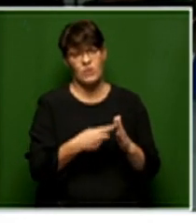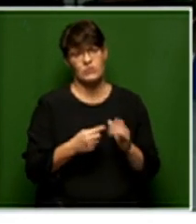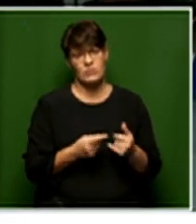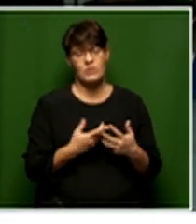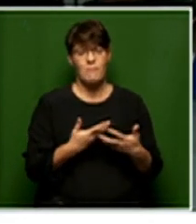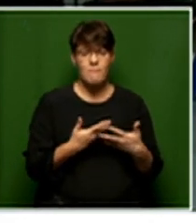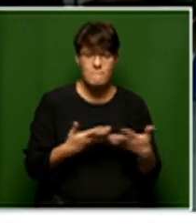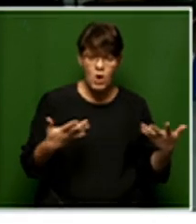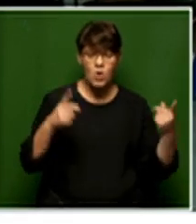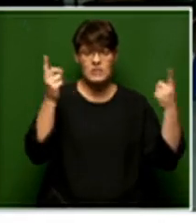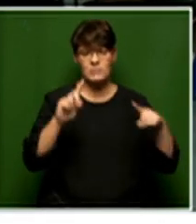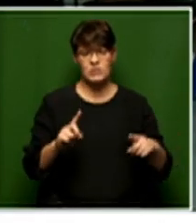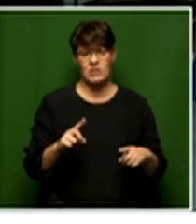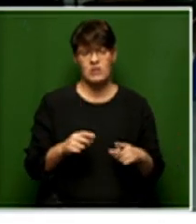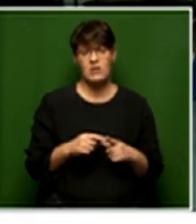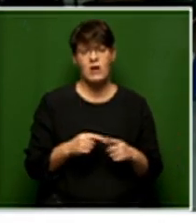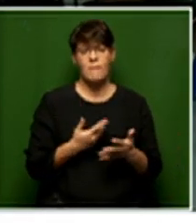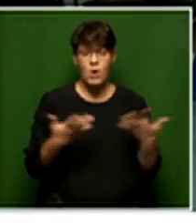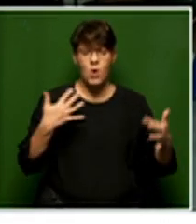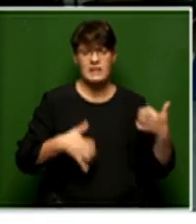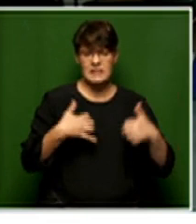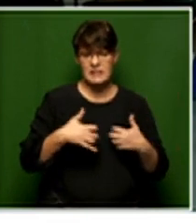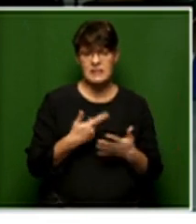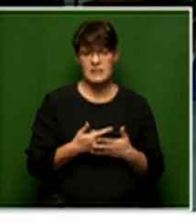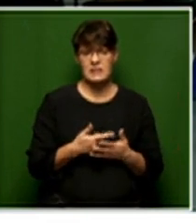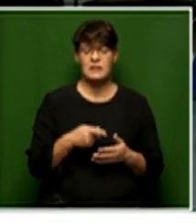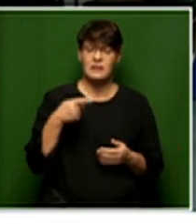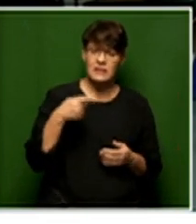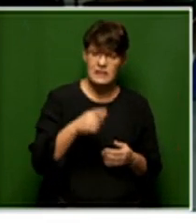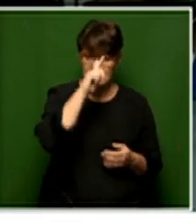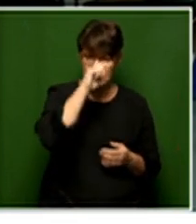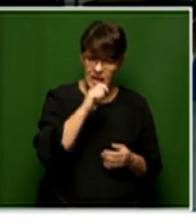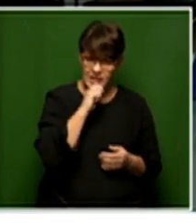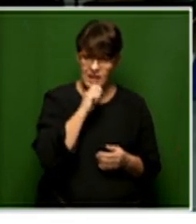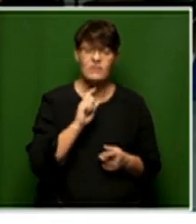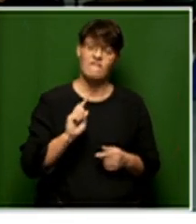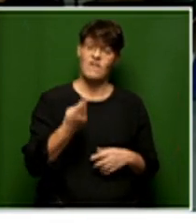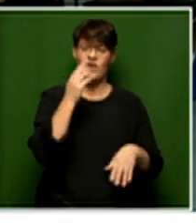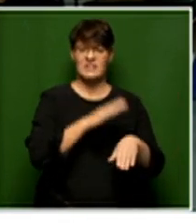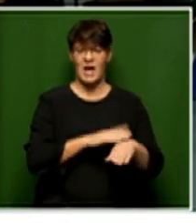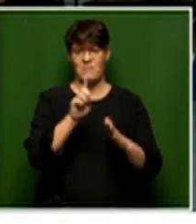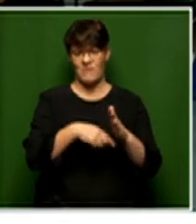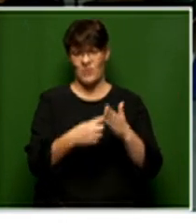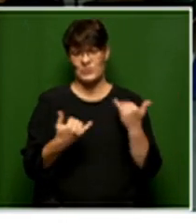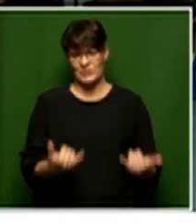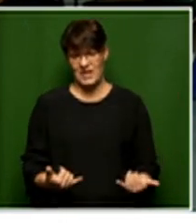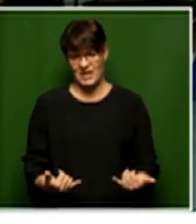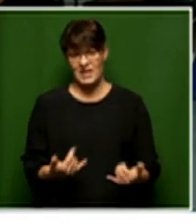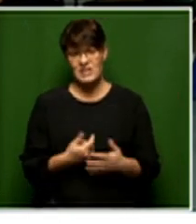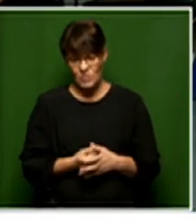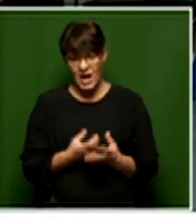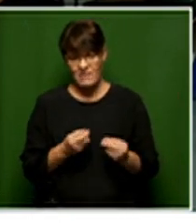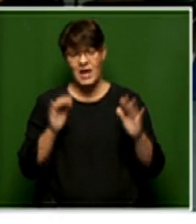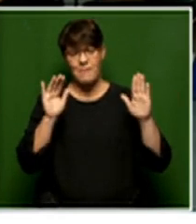today even more special for him and what made him even more excited was that his son was also voting for the first time today. So we've got